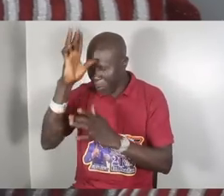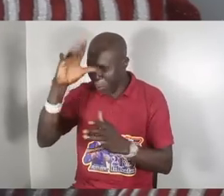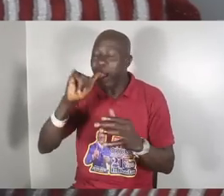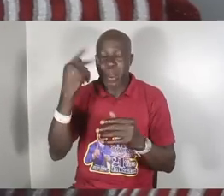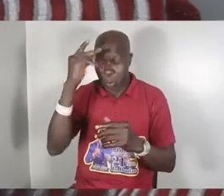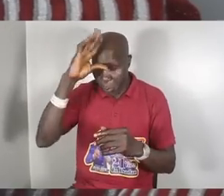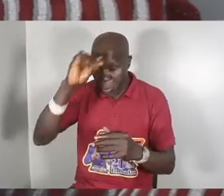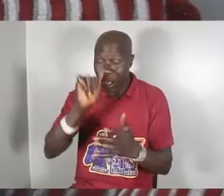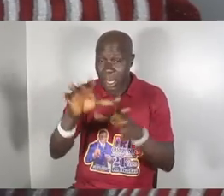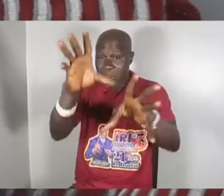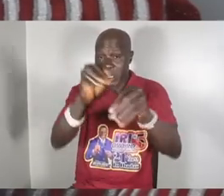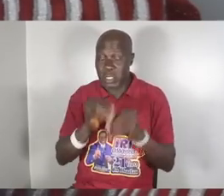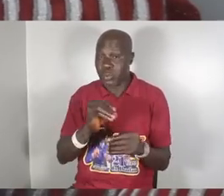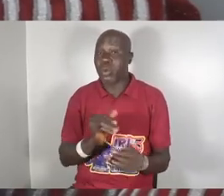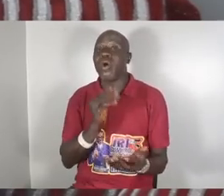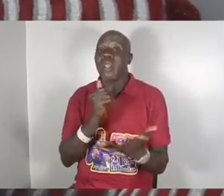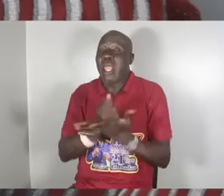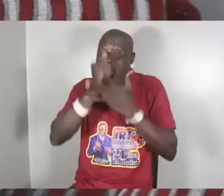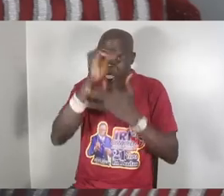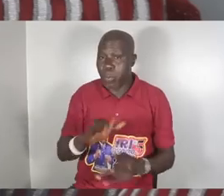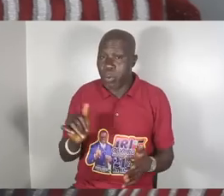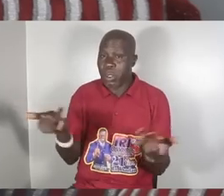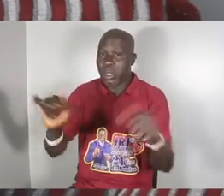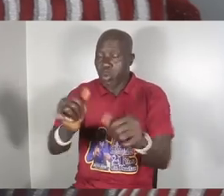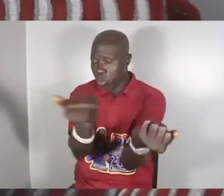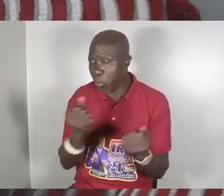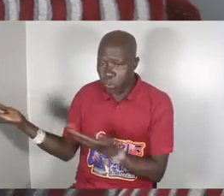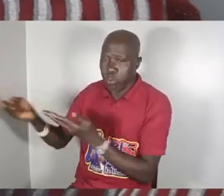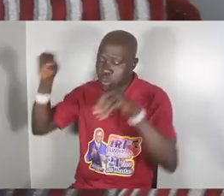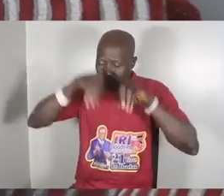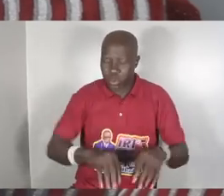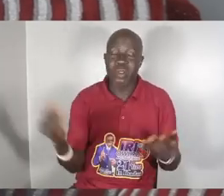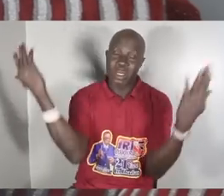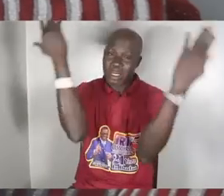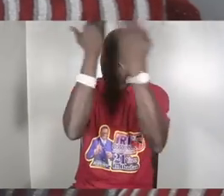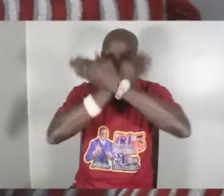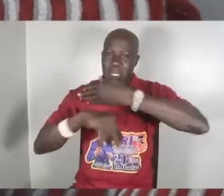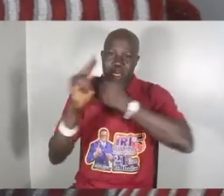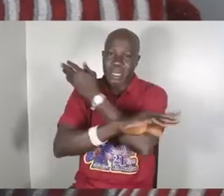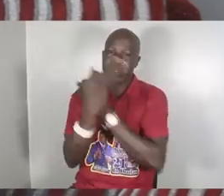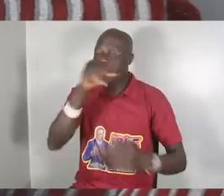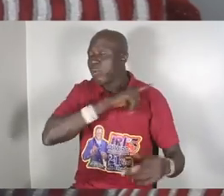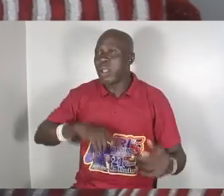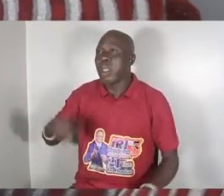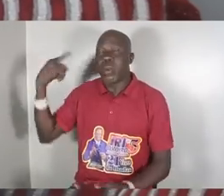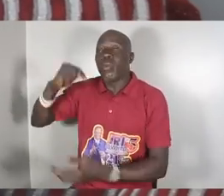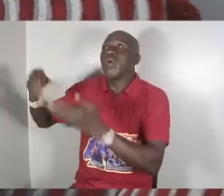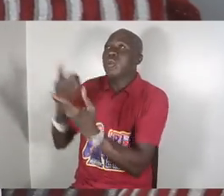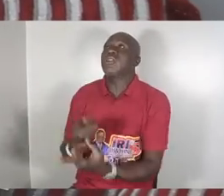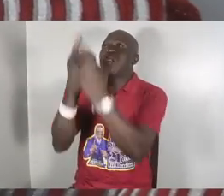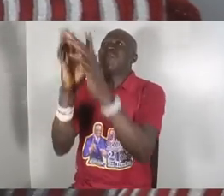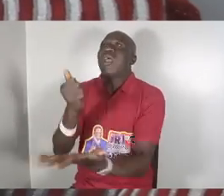This man has received unexpected help. They want to put him in the darkness of life. But divine